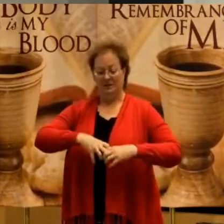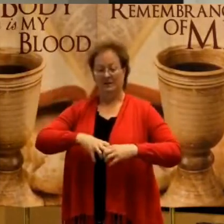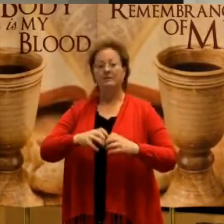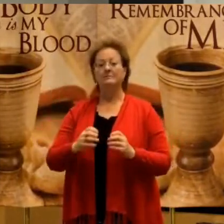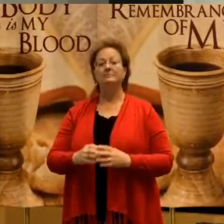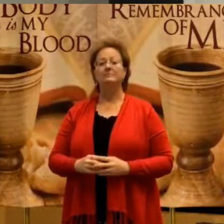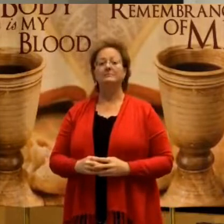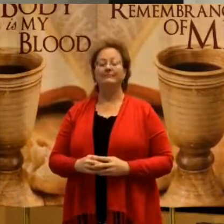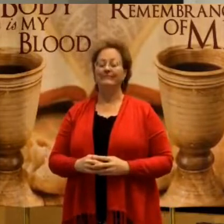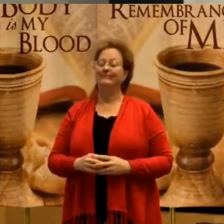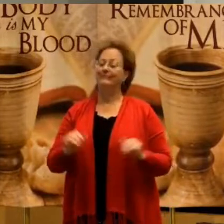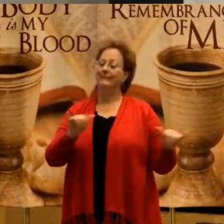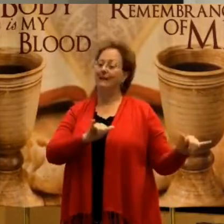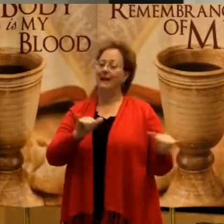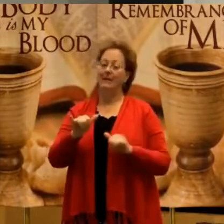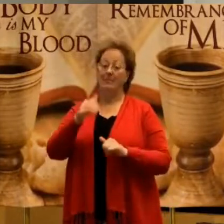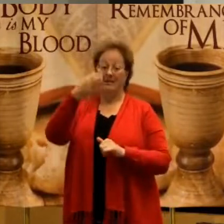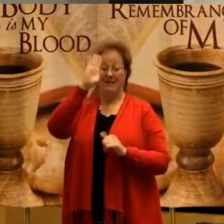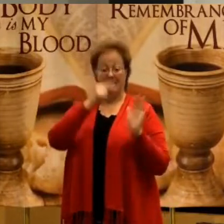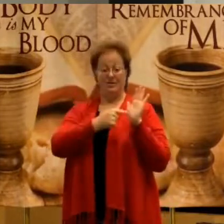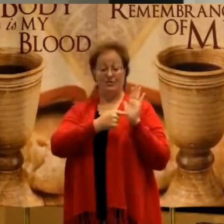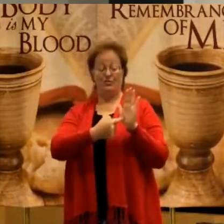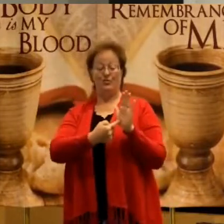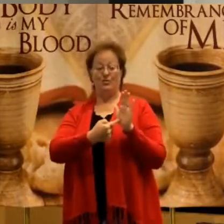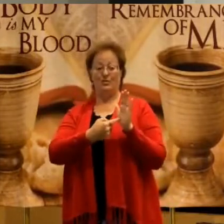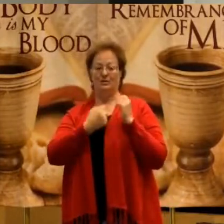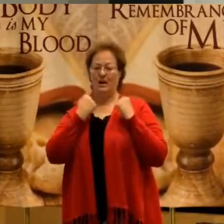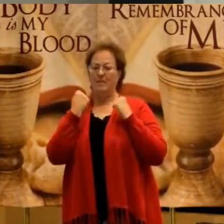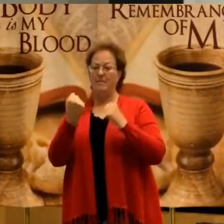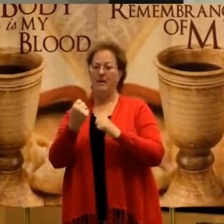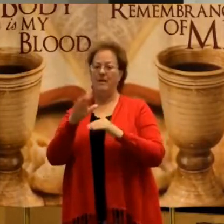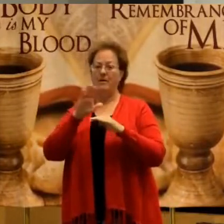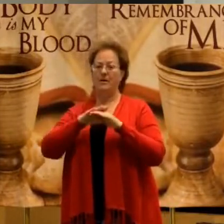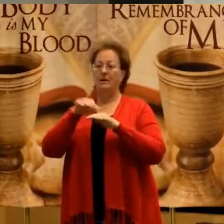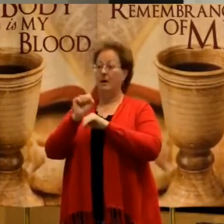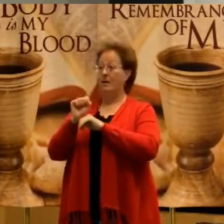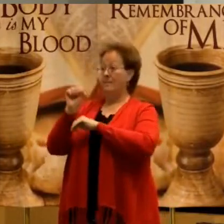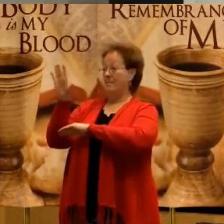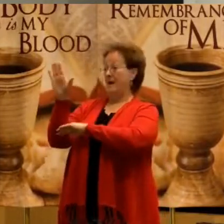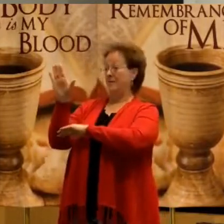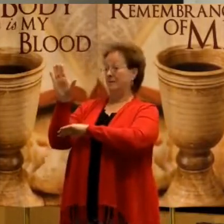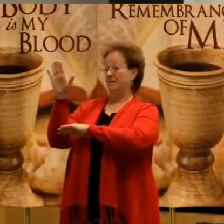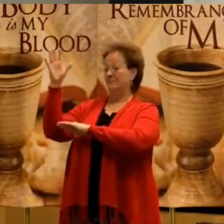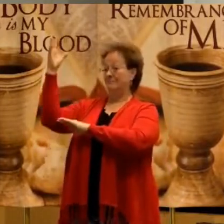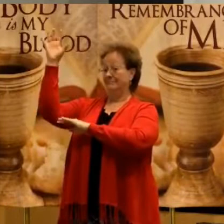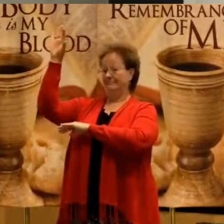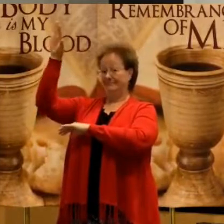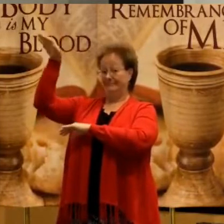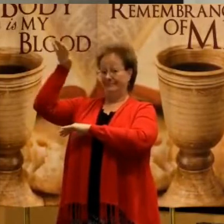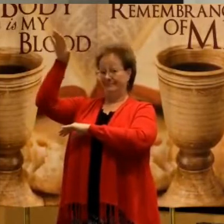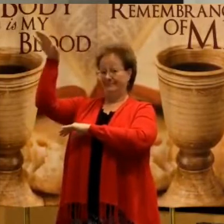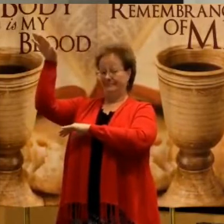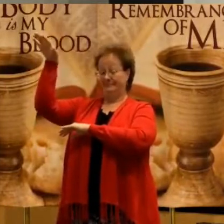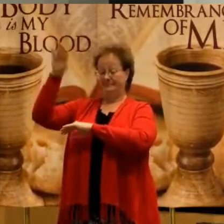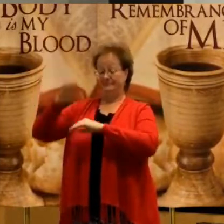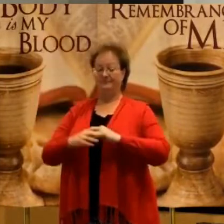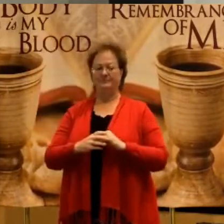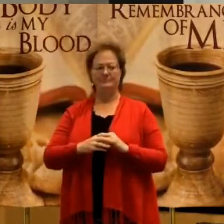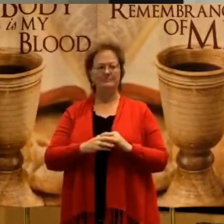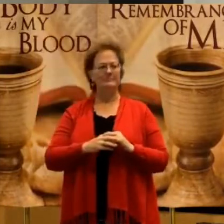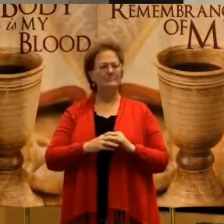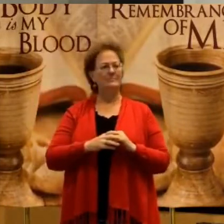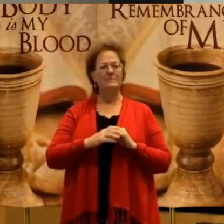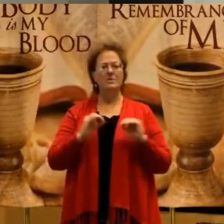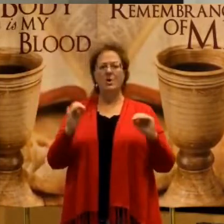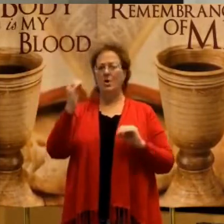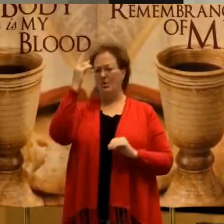so God is displaying his almighty power on top of Mount Sinai. The Israelites had no reason to wonder